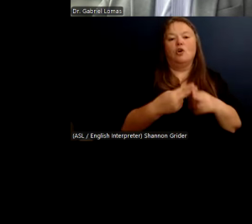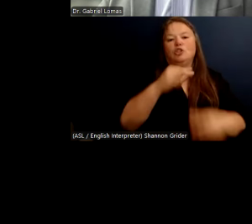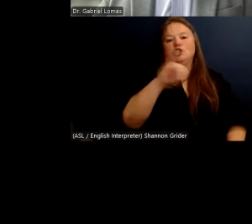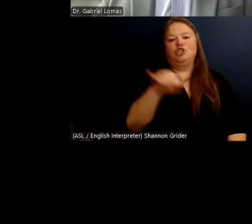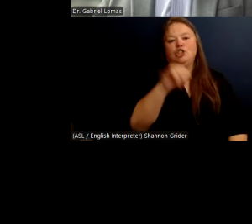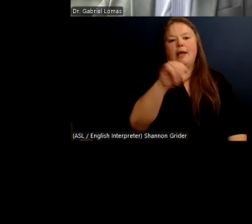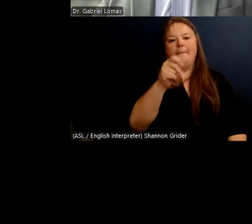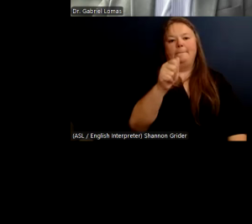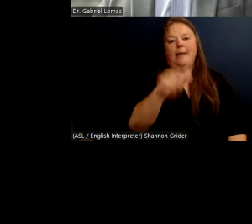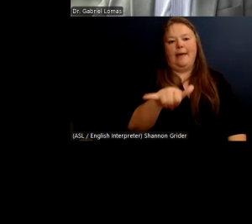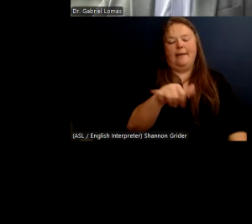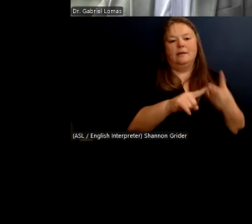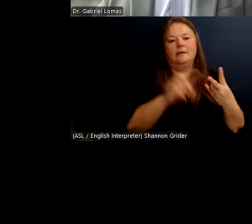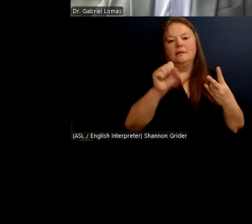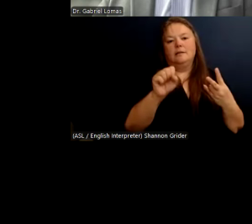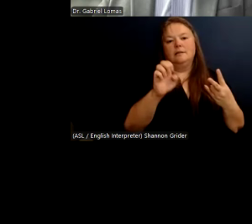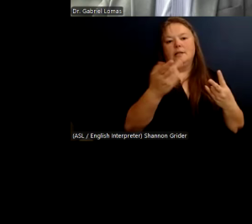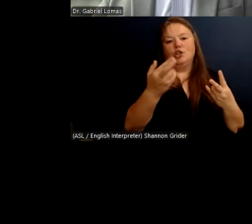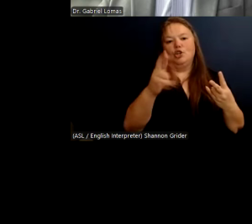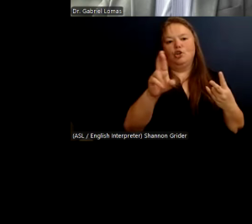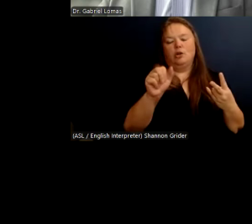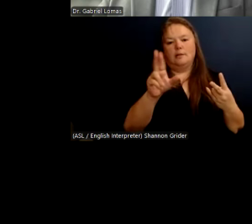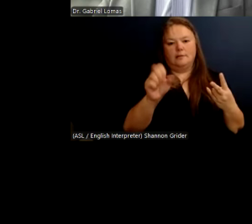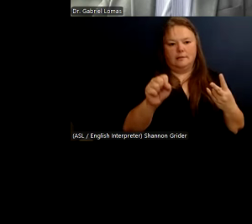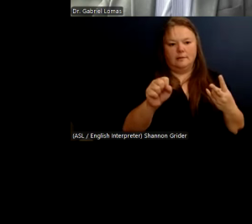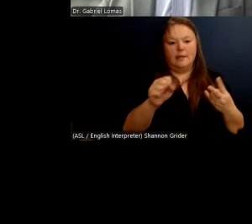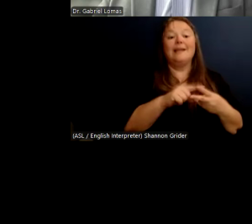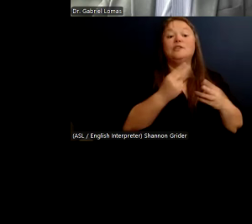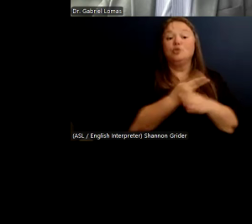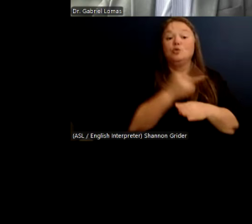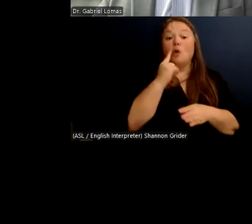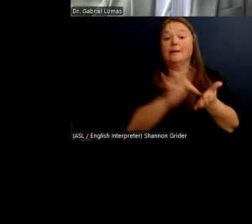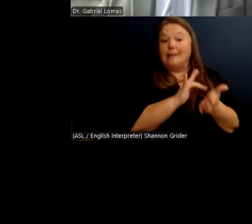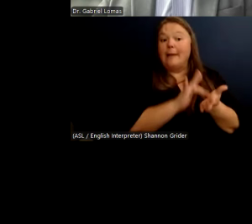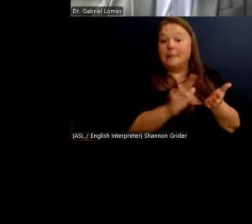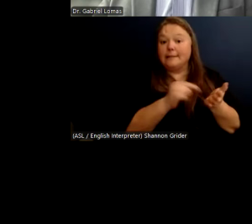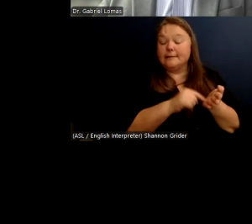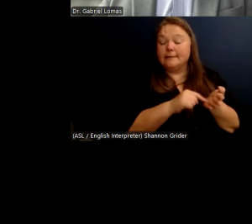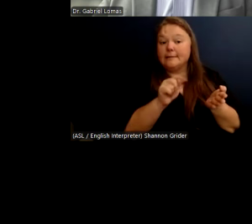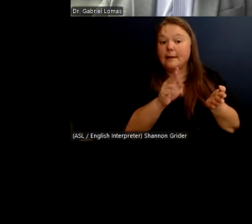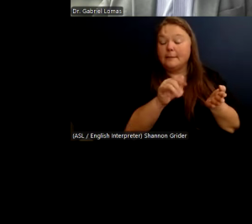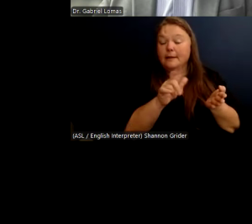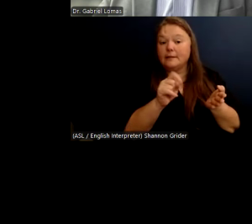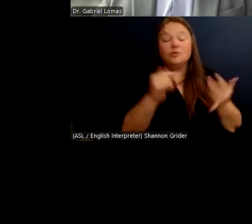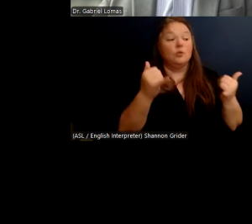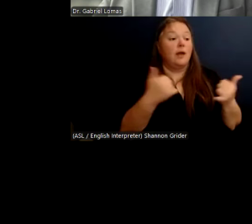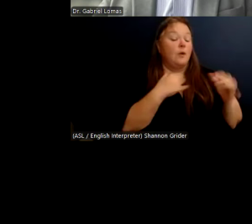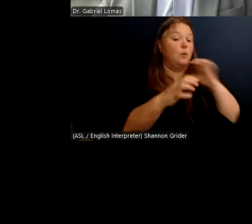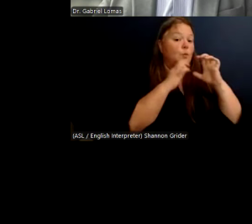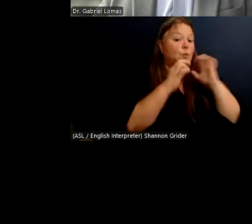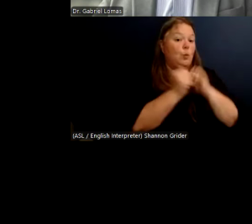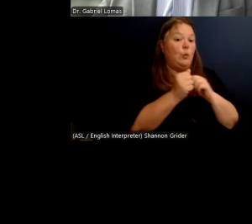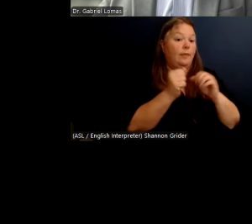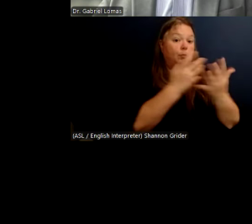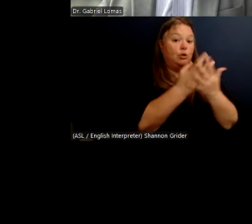and Securus. And it's all done on this tablet. So when I communicate now with someone in the prison